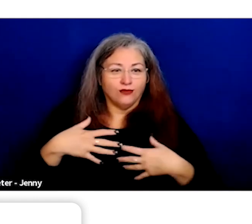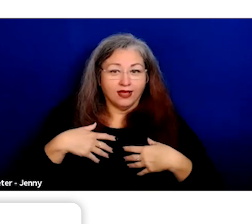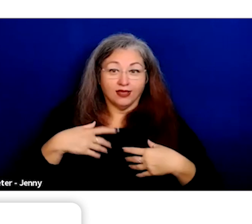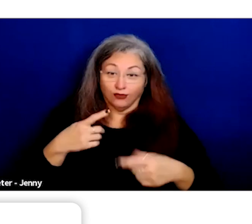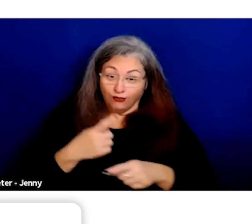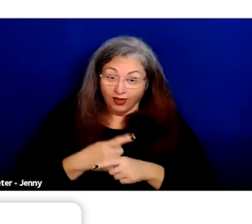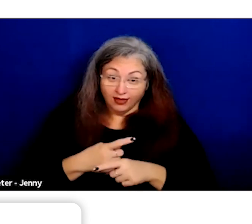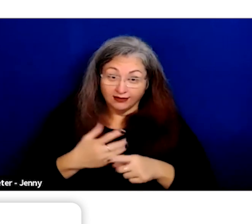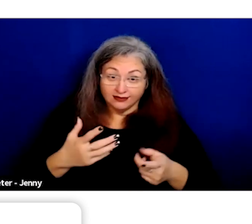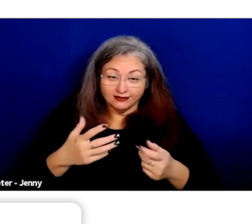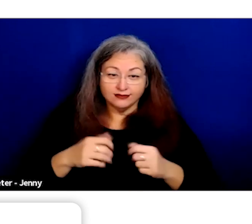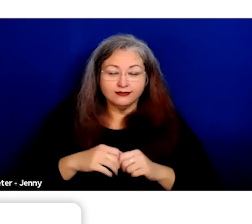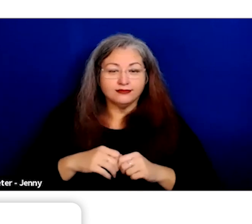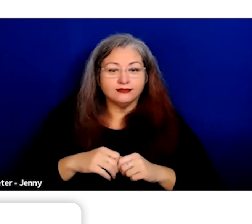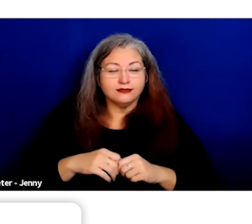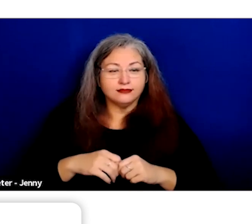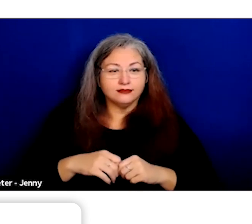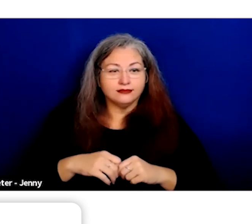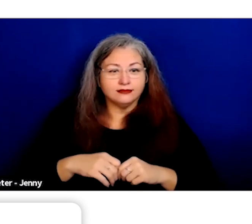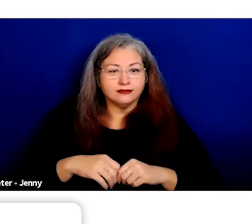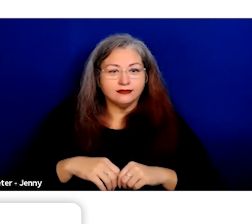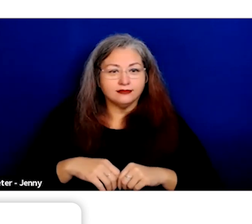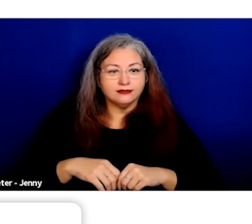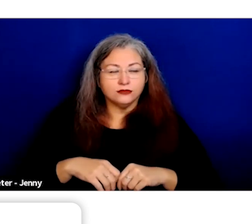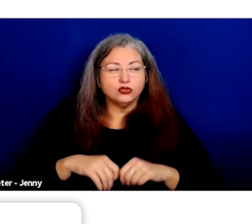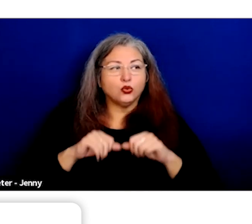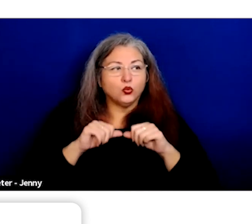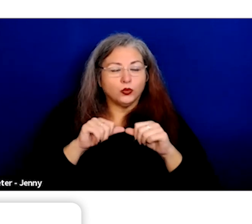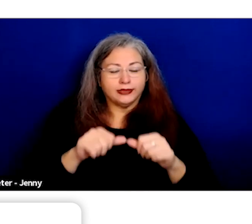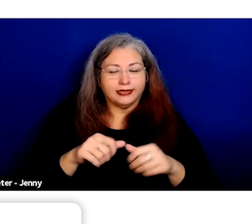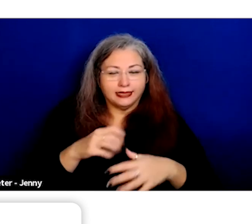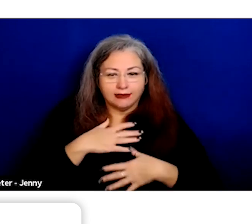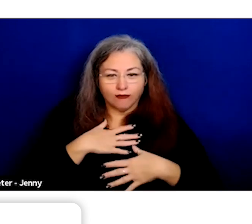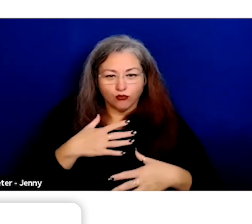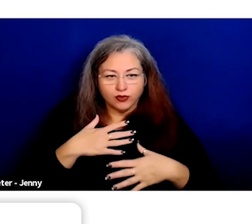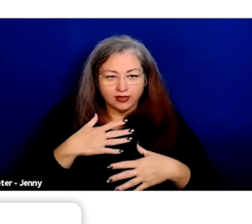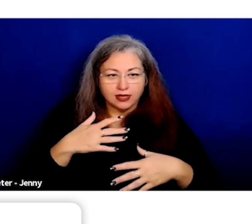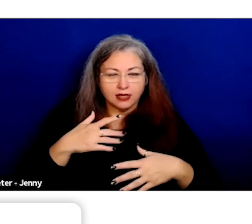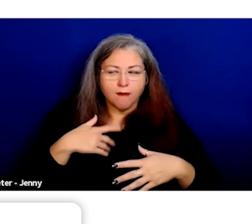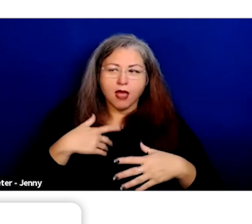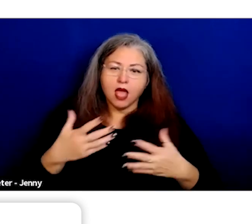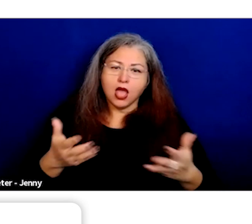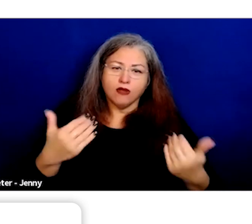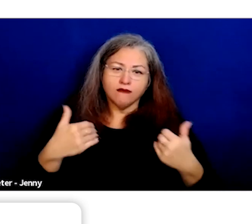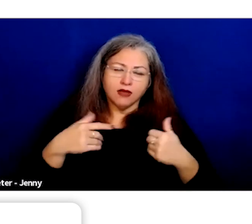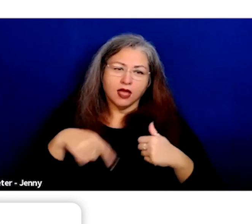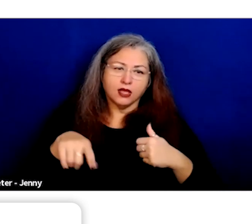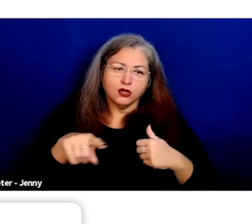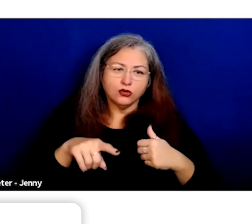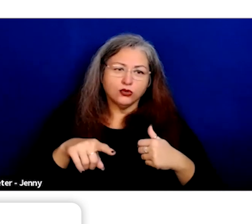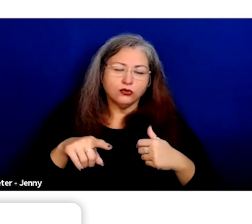right? So keep breathing. And I would invite us to even